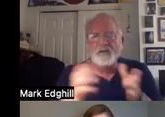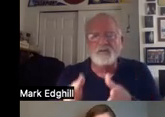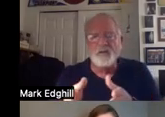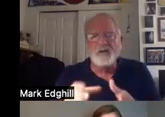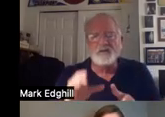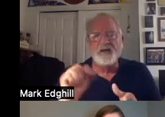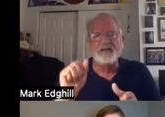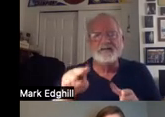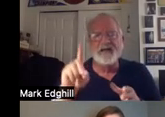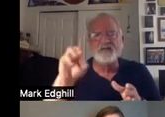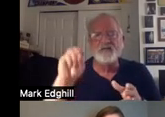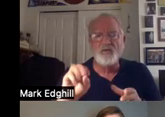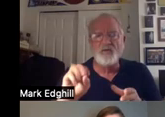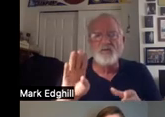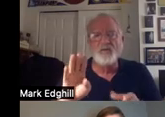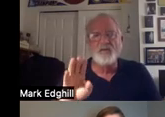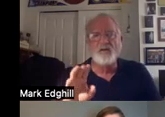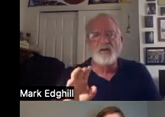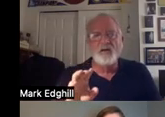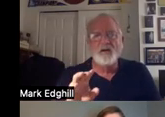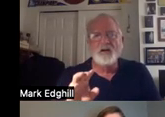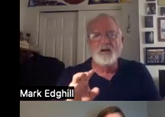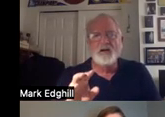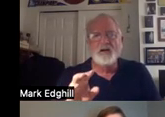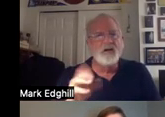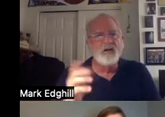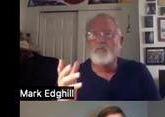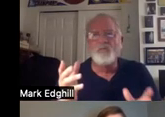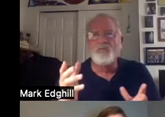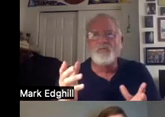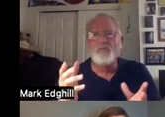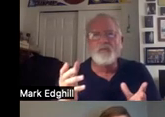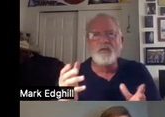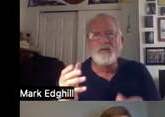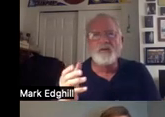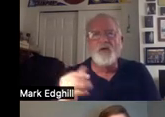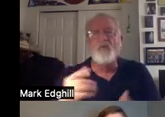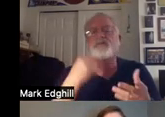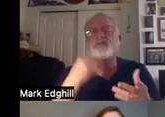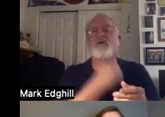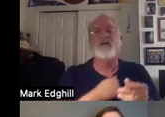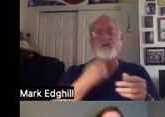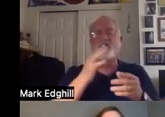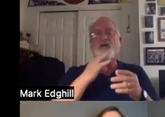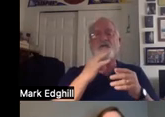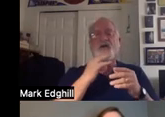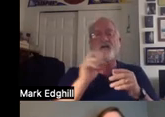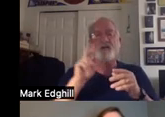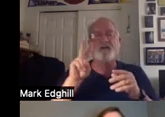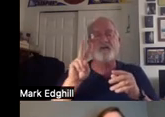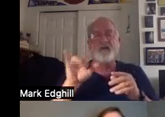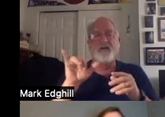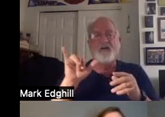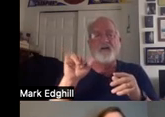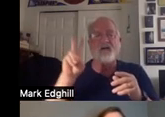Oh, then this one is Sandro. The next one is Sandro. Oh, I'm sorry.